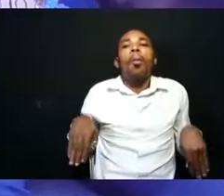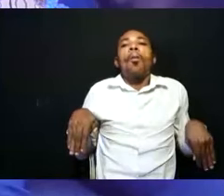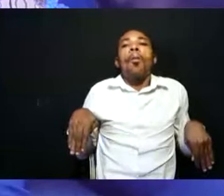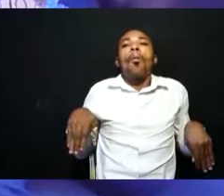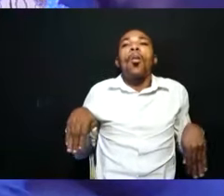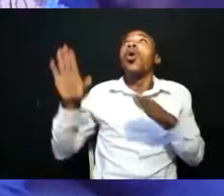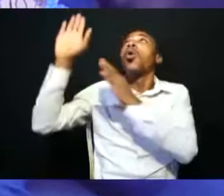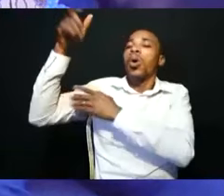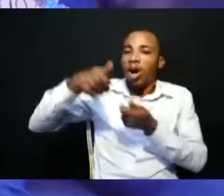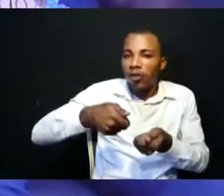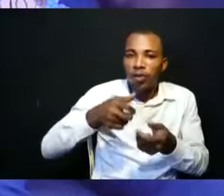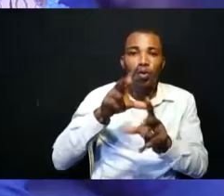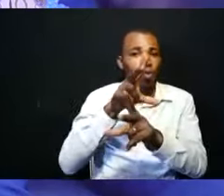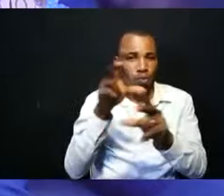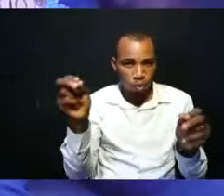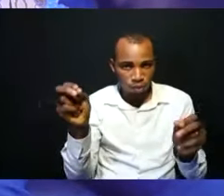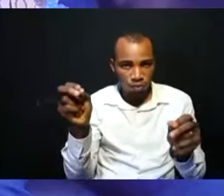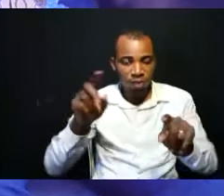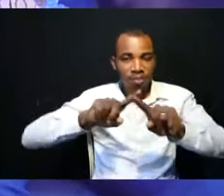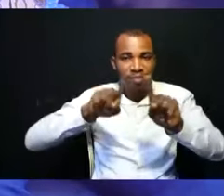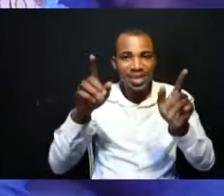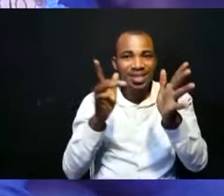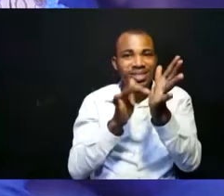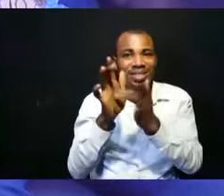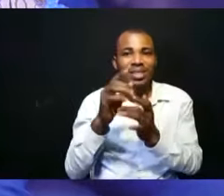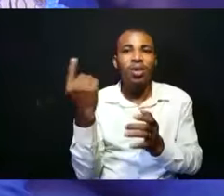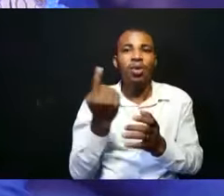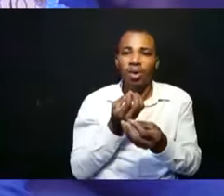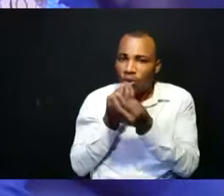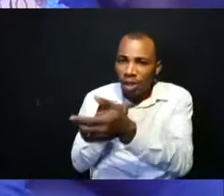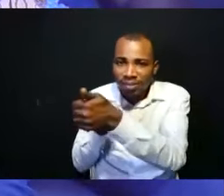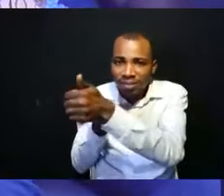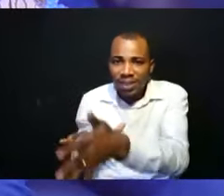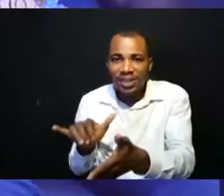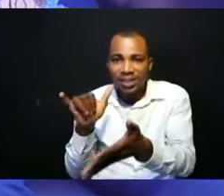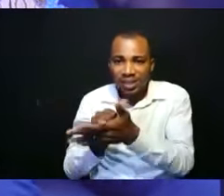But he seeks to build the disciples' confidence in him.